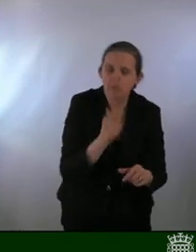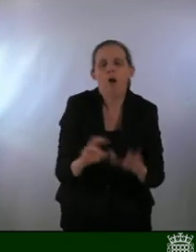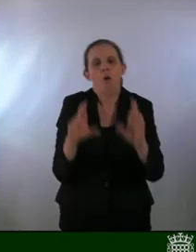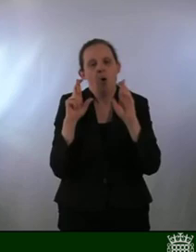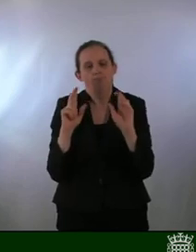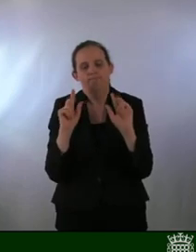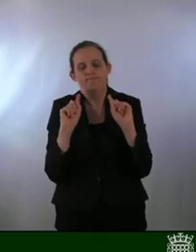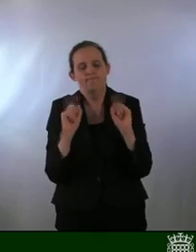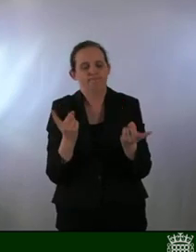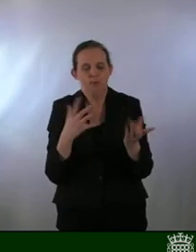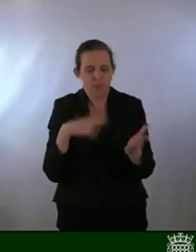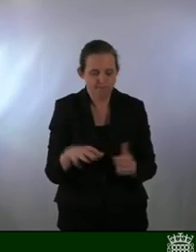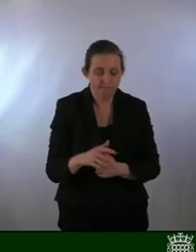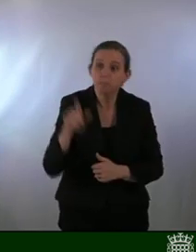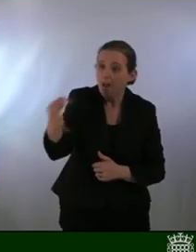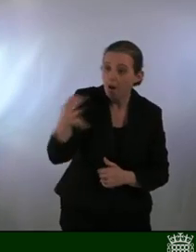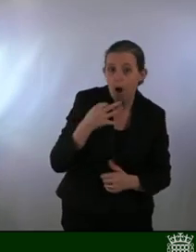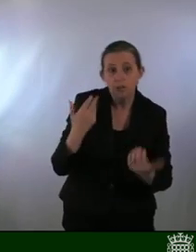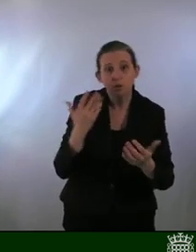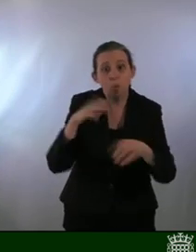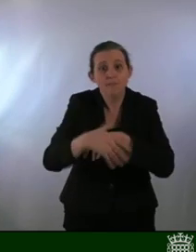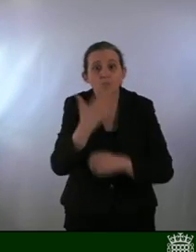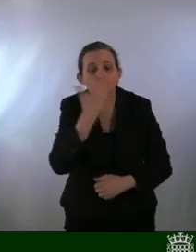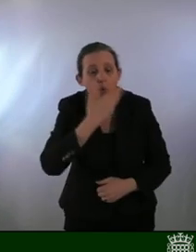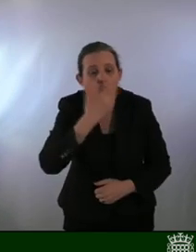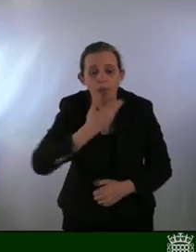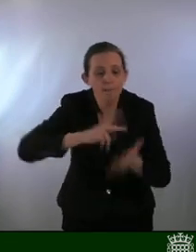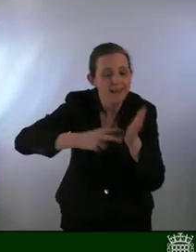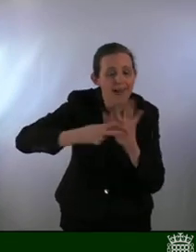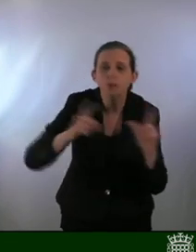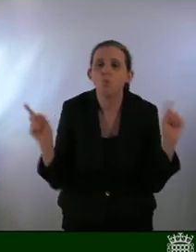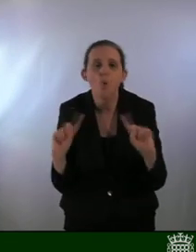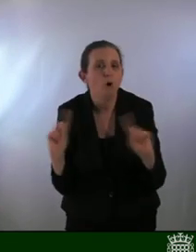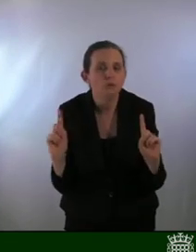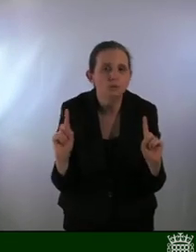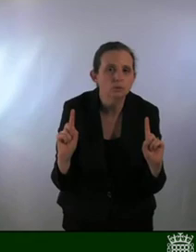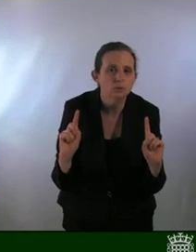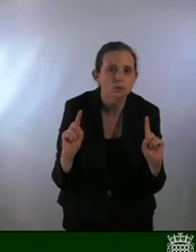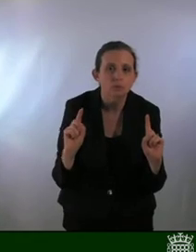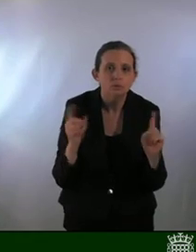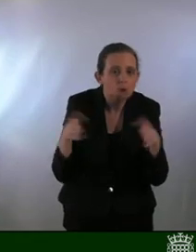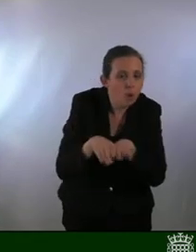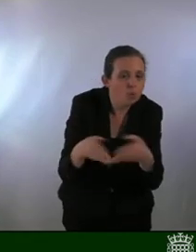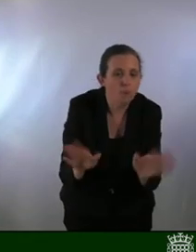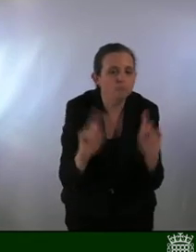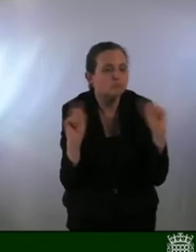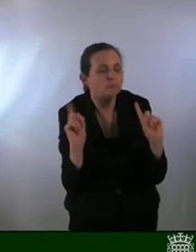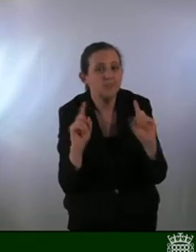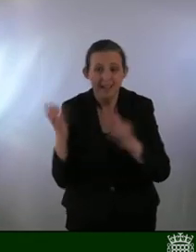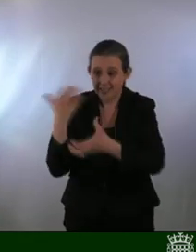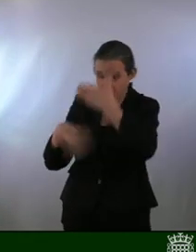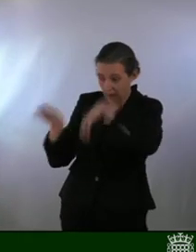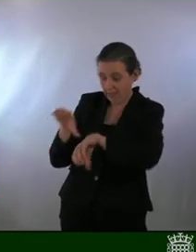asked about schools. Now, of course, the advice, the scientific advice on schools is not only that closing schools